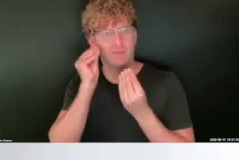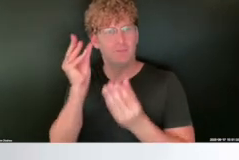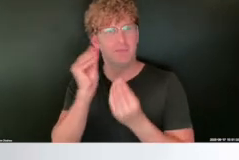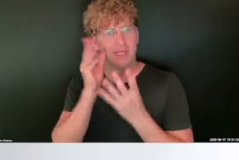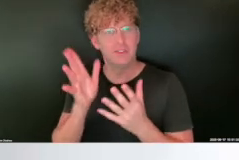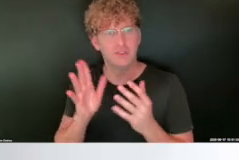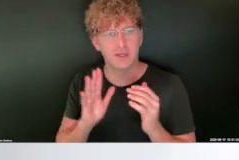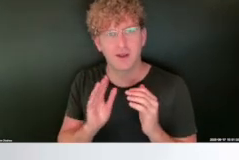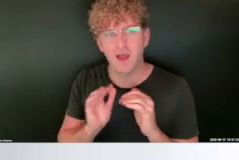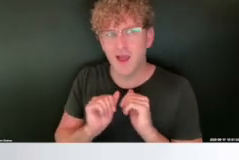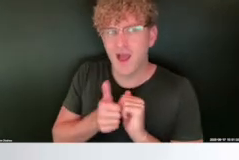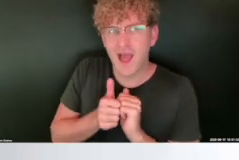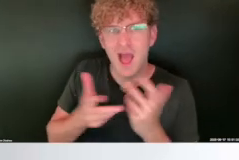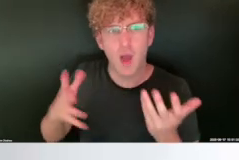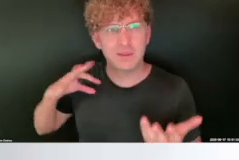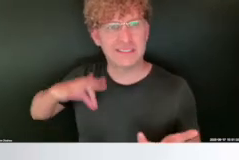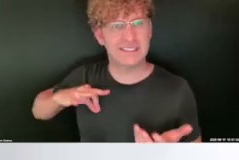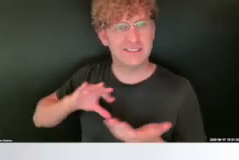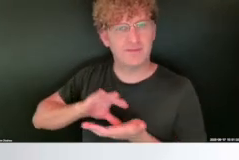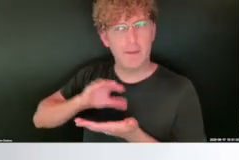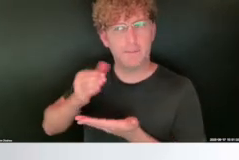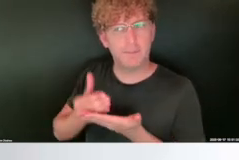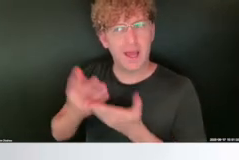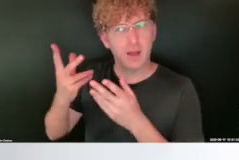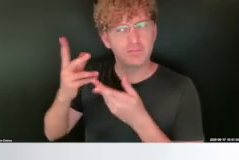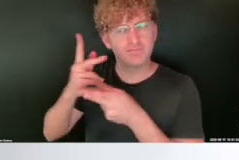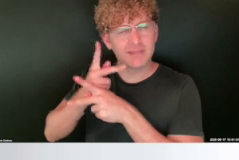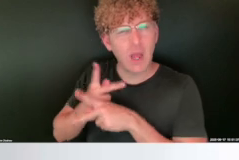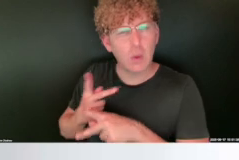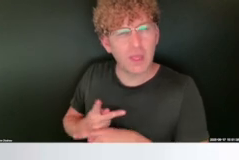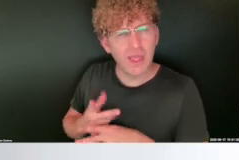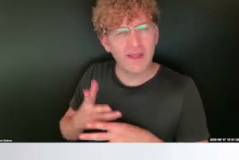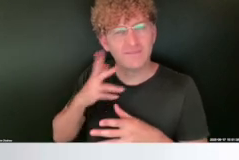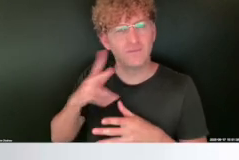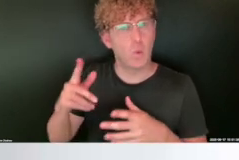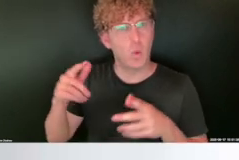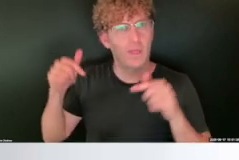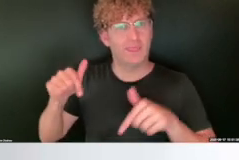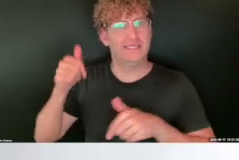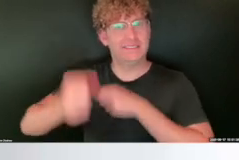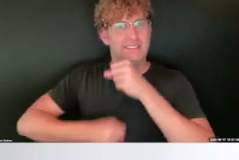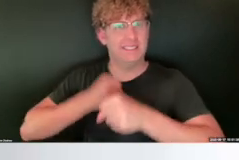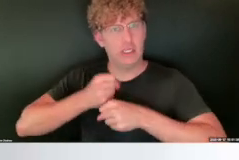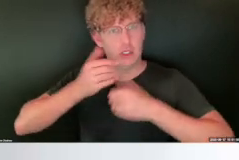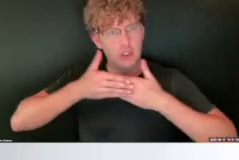the incentive amounts are going to be calculated for this coming year and this coming funding